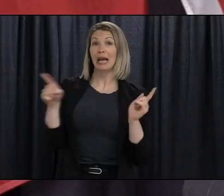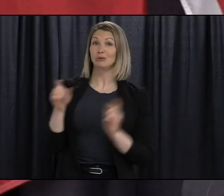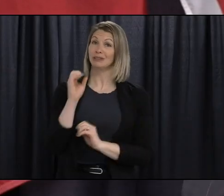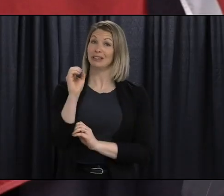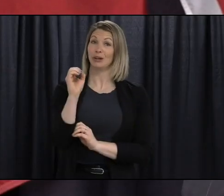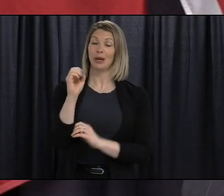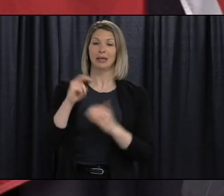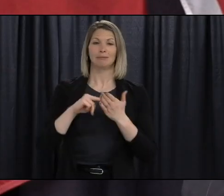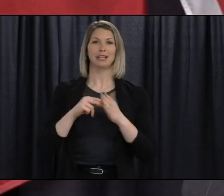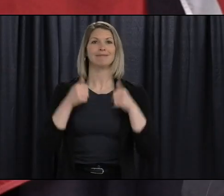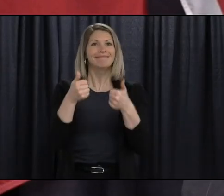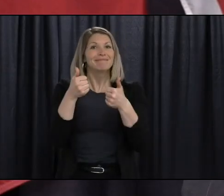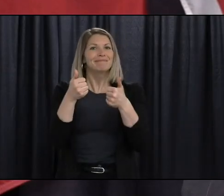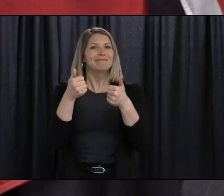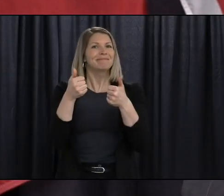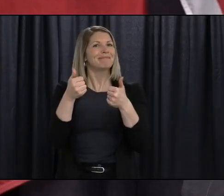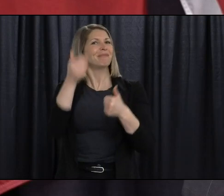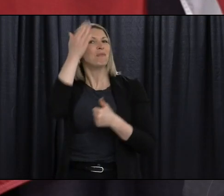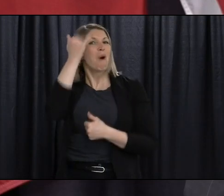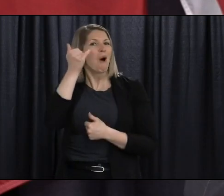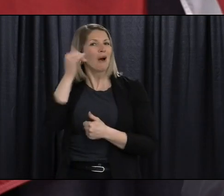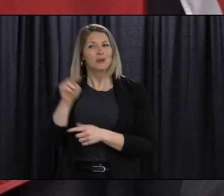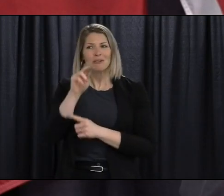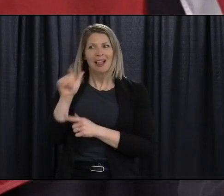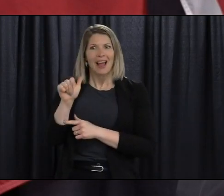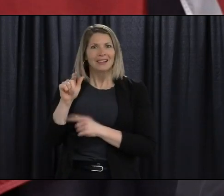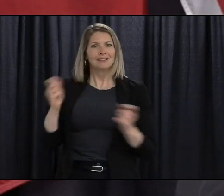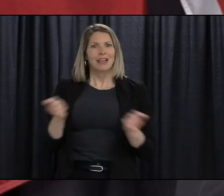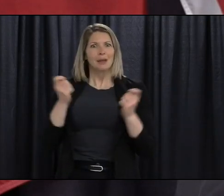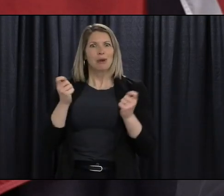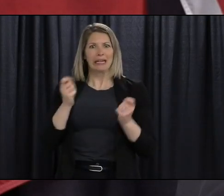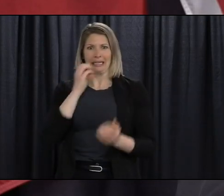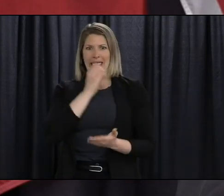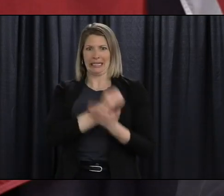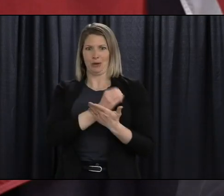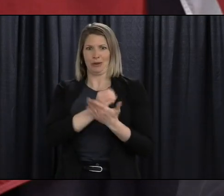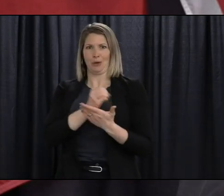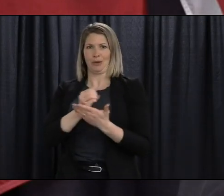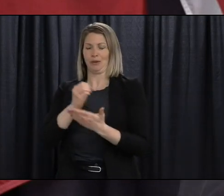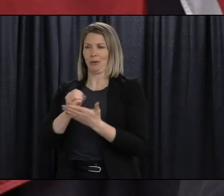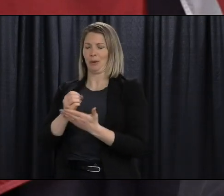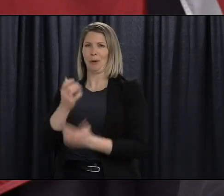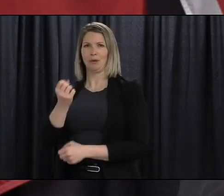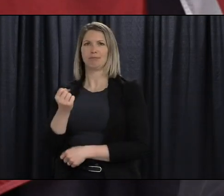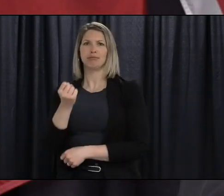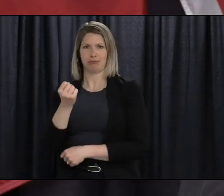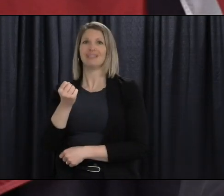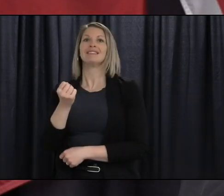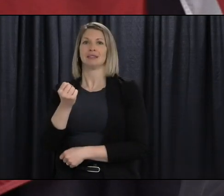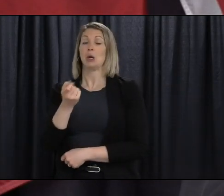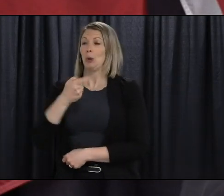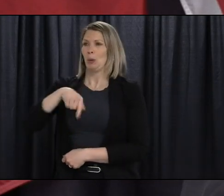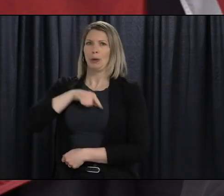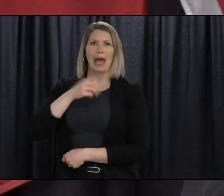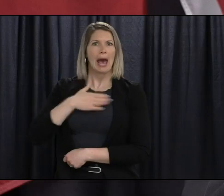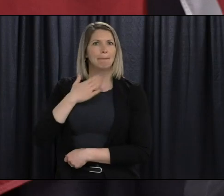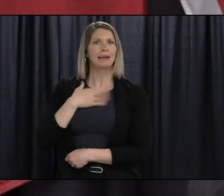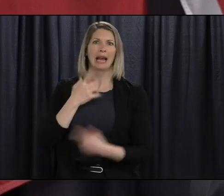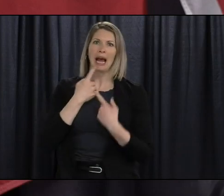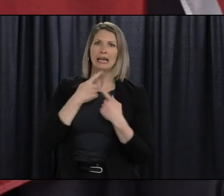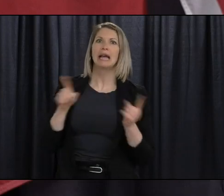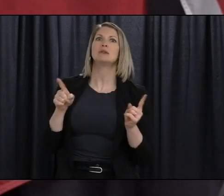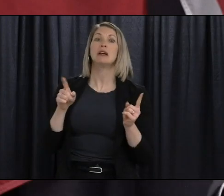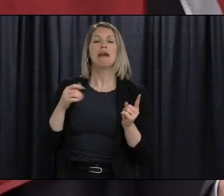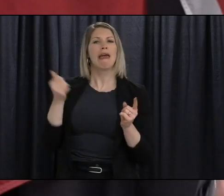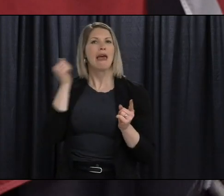up day for Newfoundland and Labrador. This is the type of information that us at this table, of course, we're very happy to relay